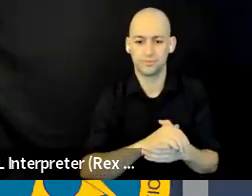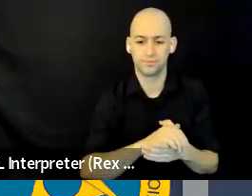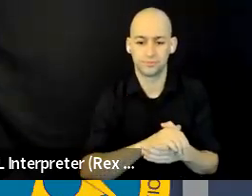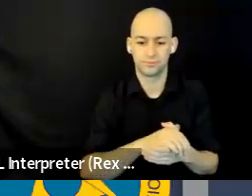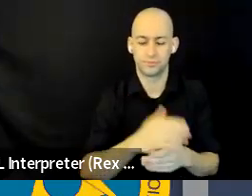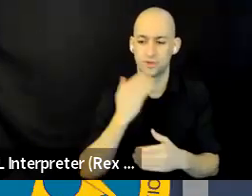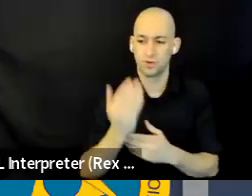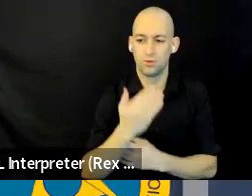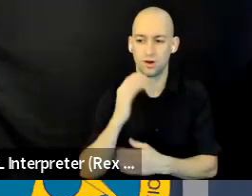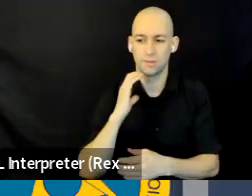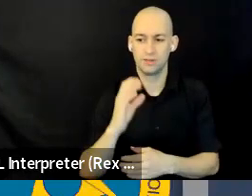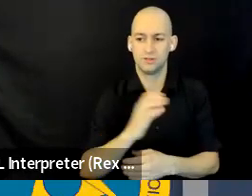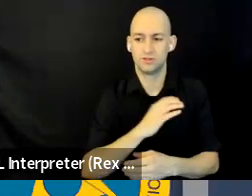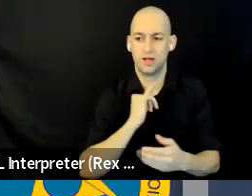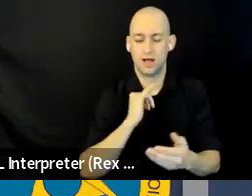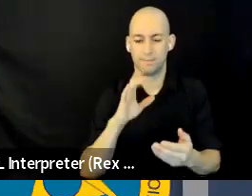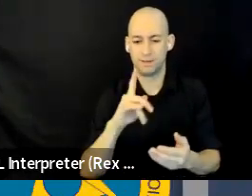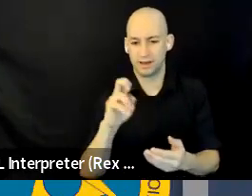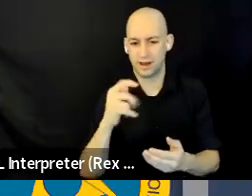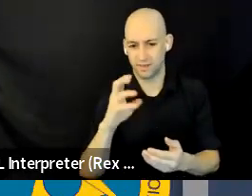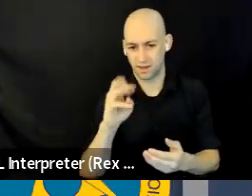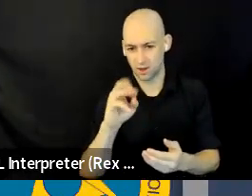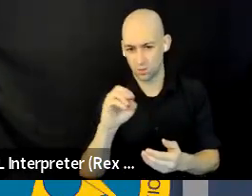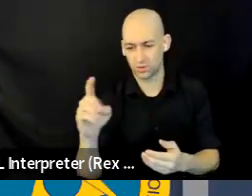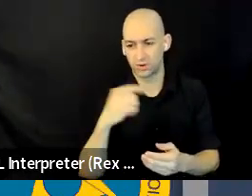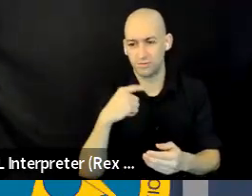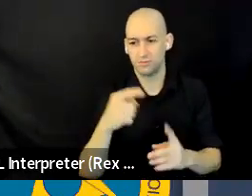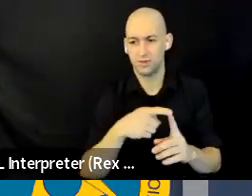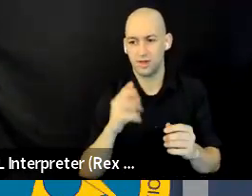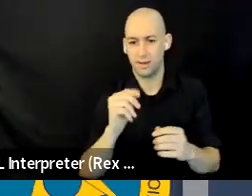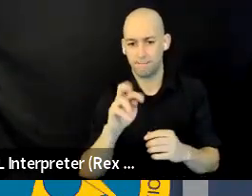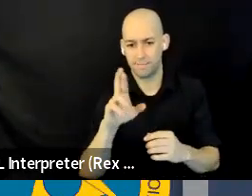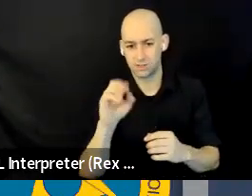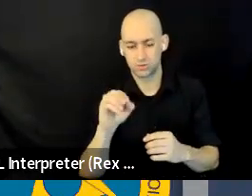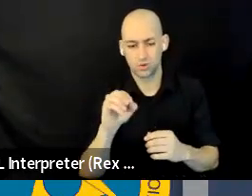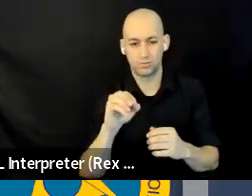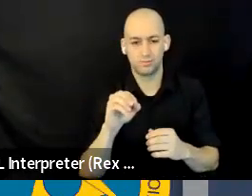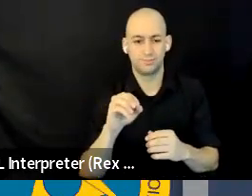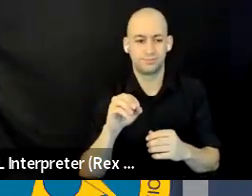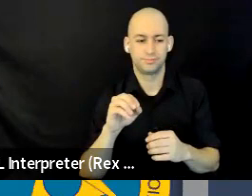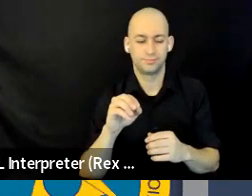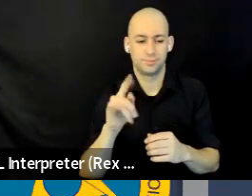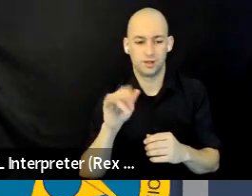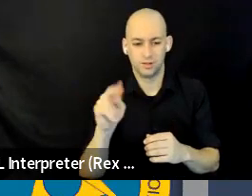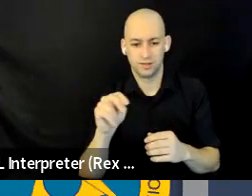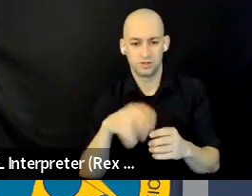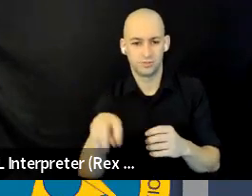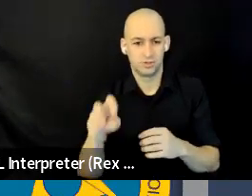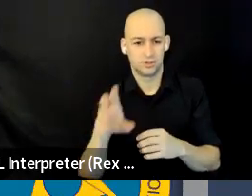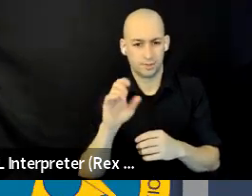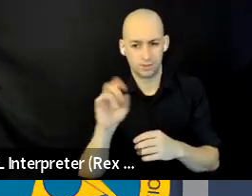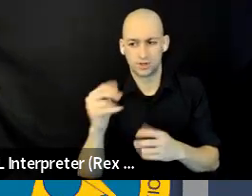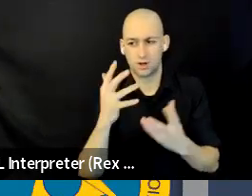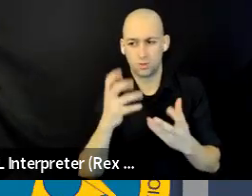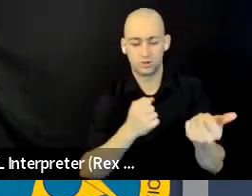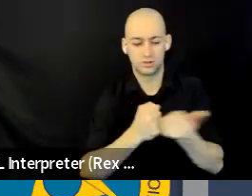Good morning, Commissioners. I'm Kenneth Cow with the Metropolitan Transportation Commission. I also wanted to support staff recommendations. The Bay Area has